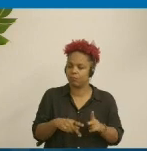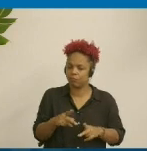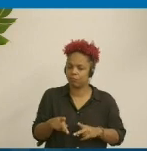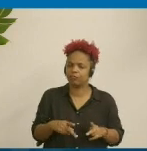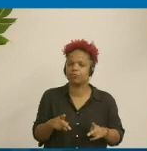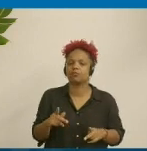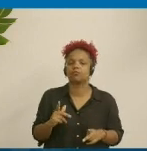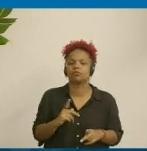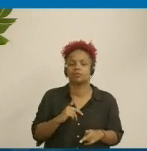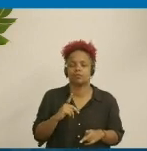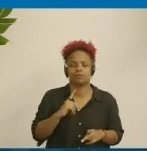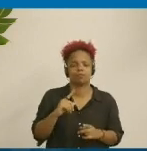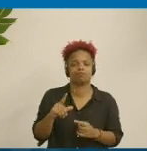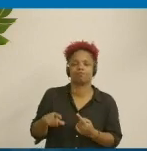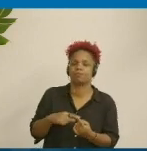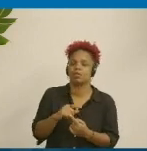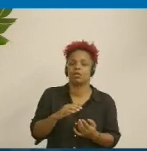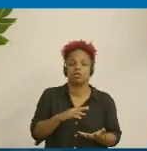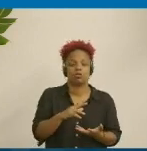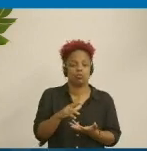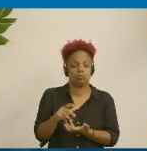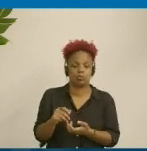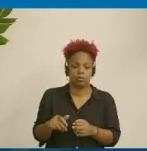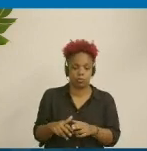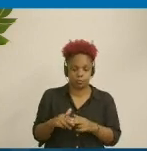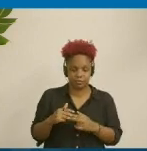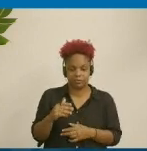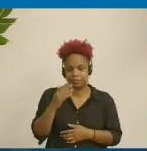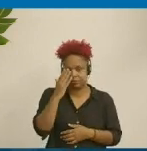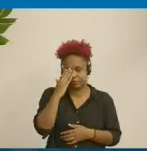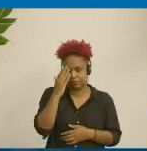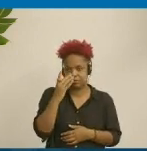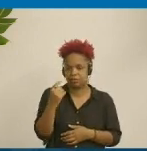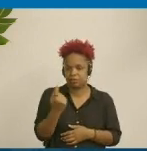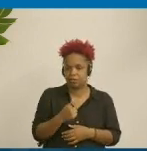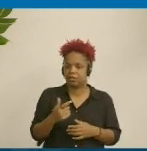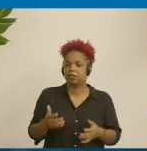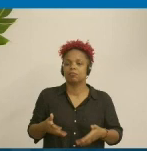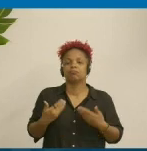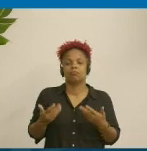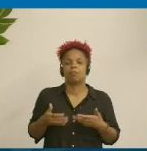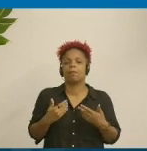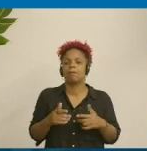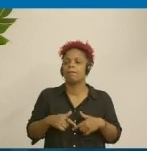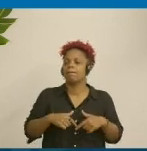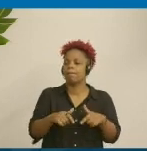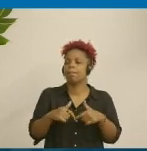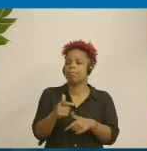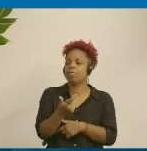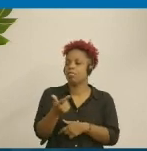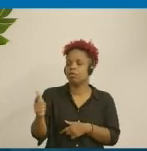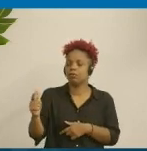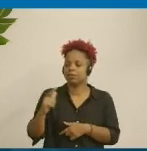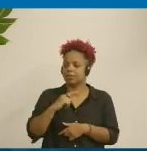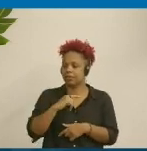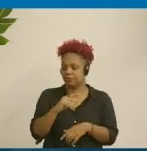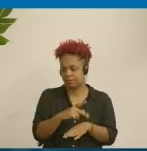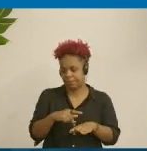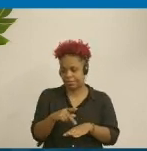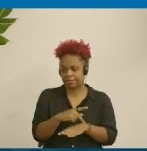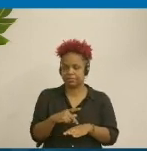income opportunities in doing so. So overall, congratulations with this approach, and I'm sure